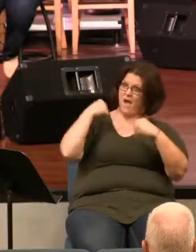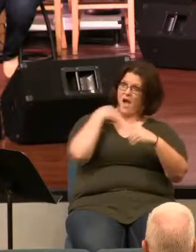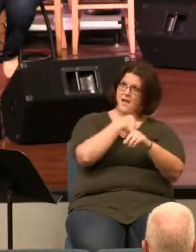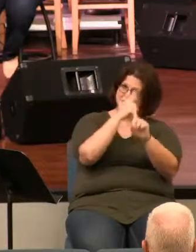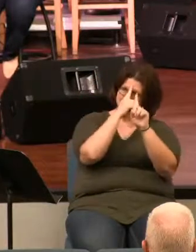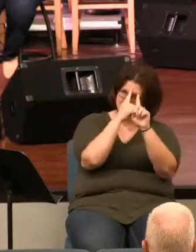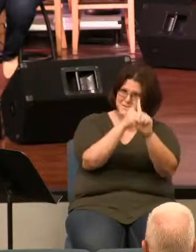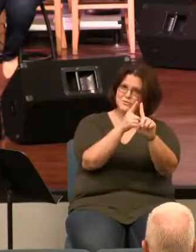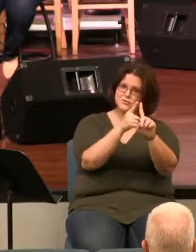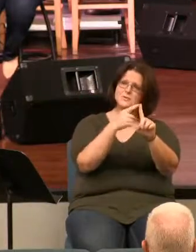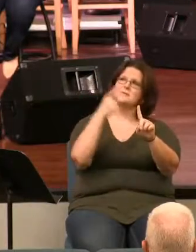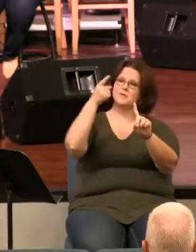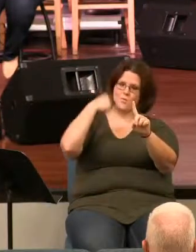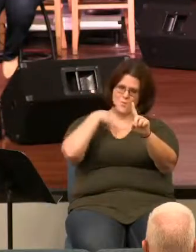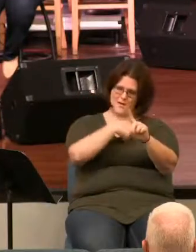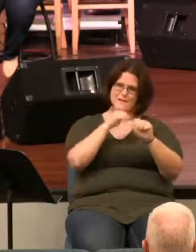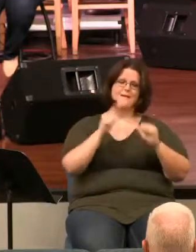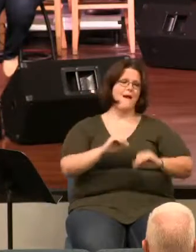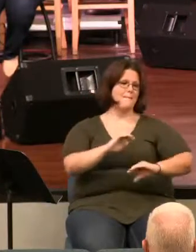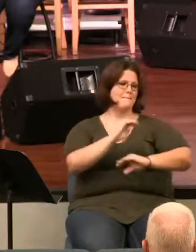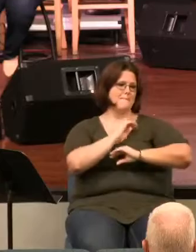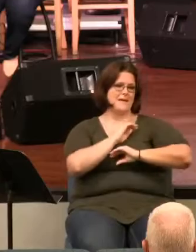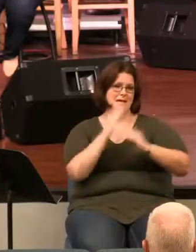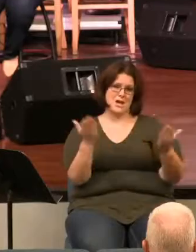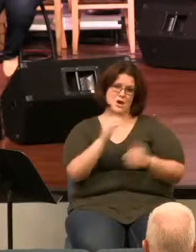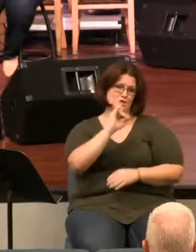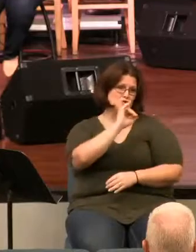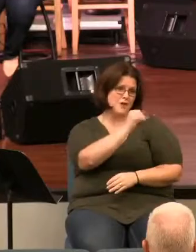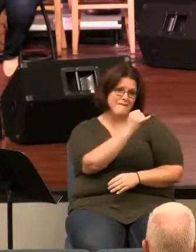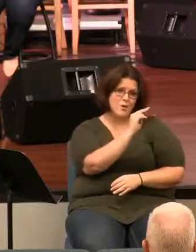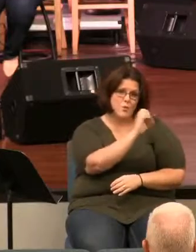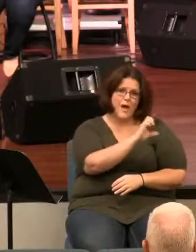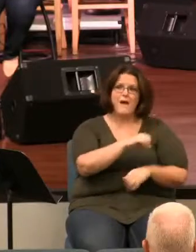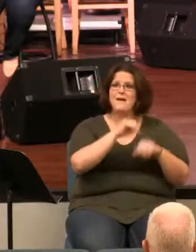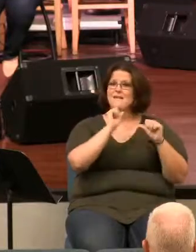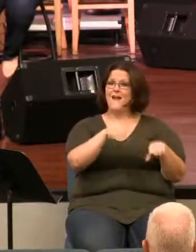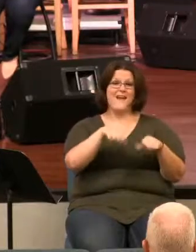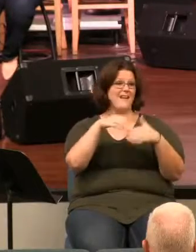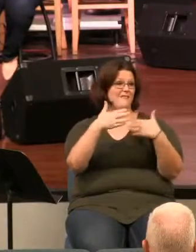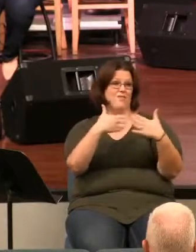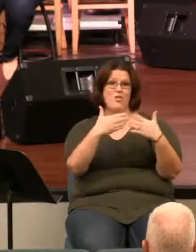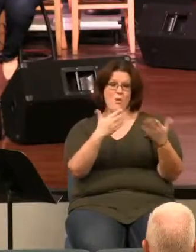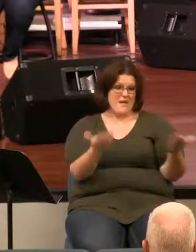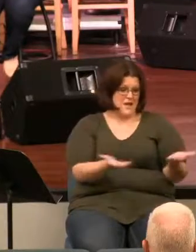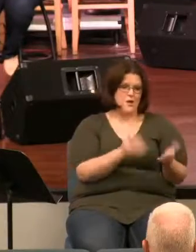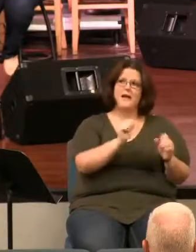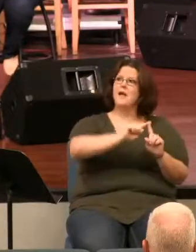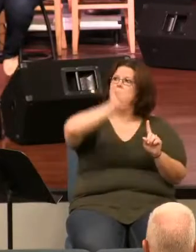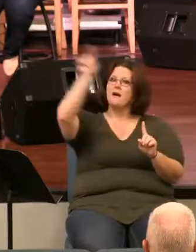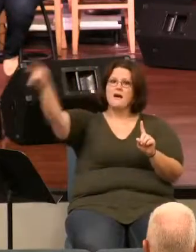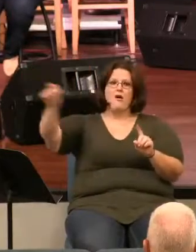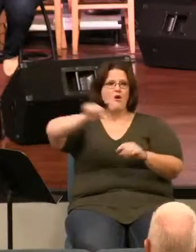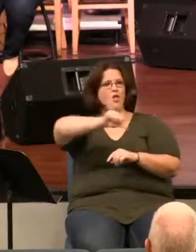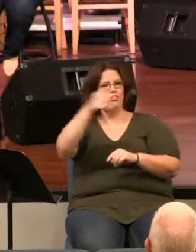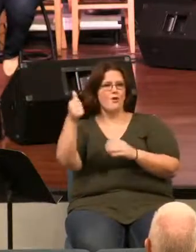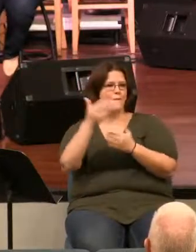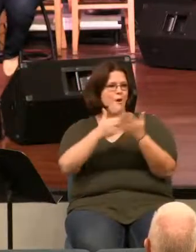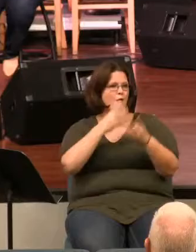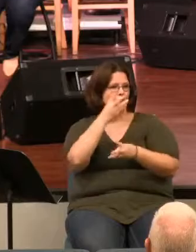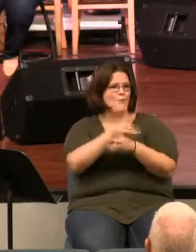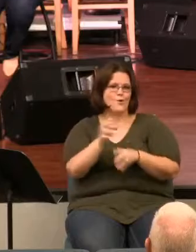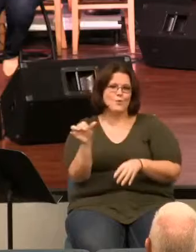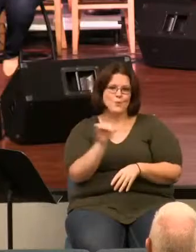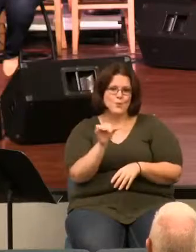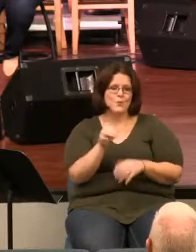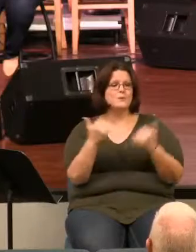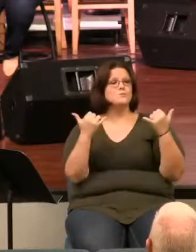our Jerusalem, our Jacksonville, North Carolina, and even to the ends of the earth. Well, let's pray. And